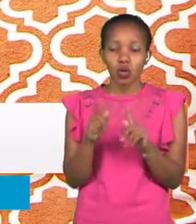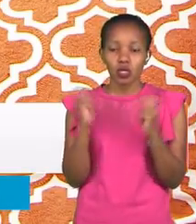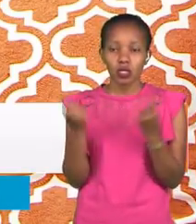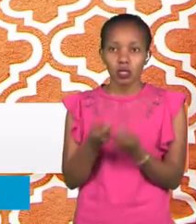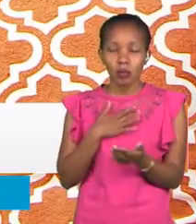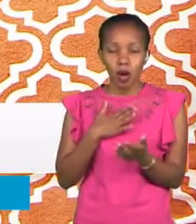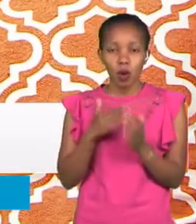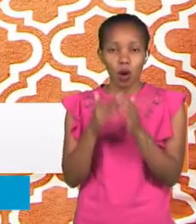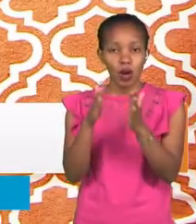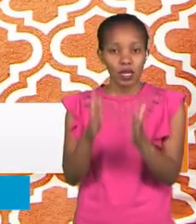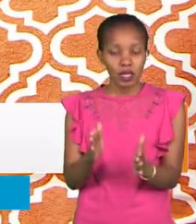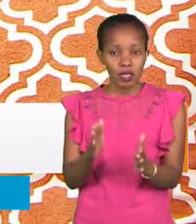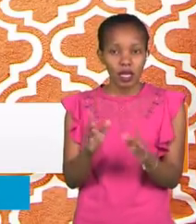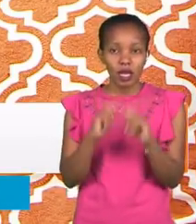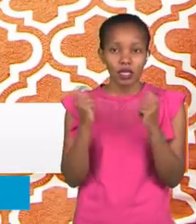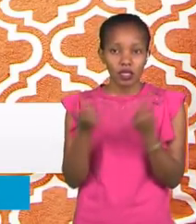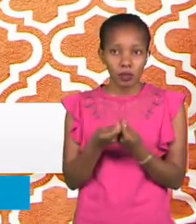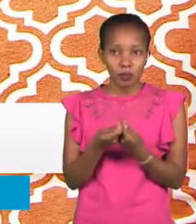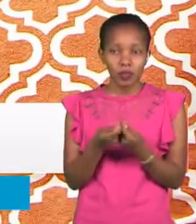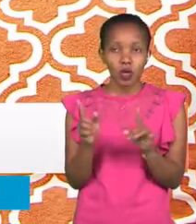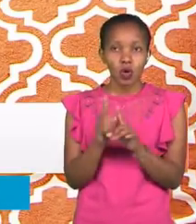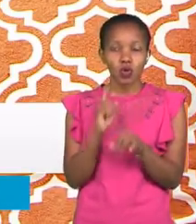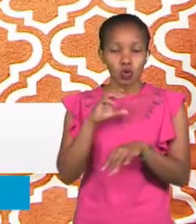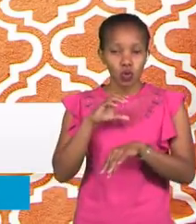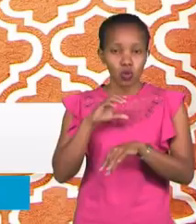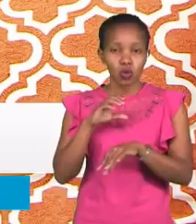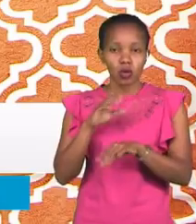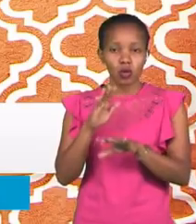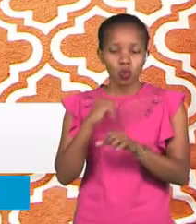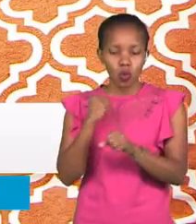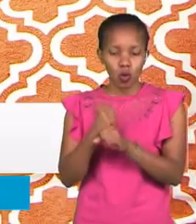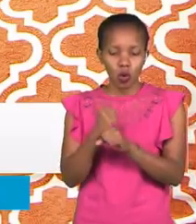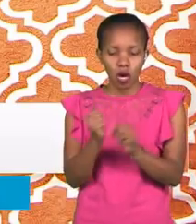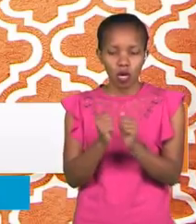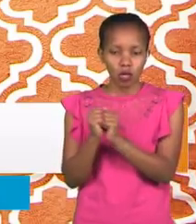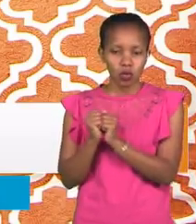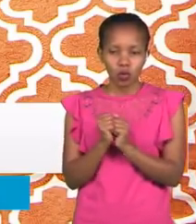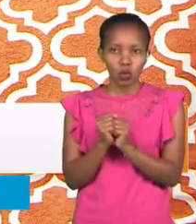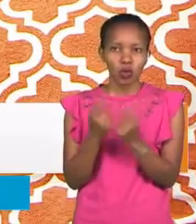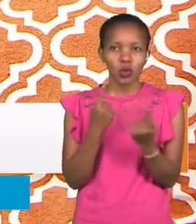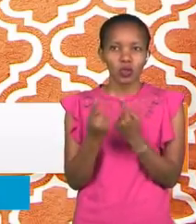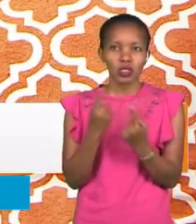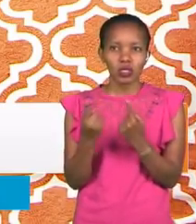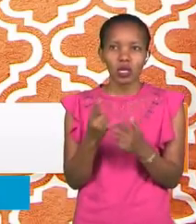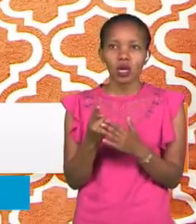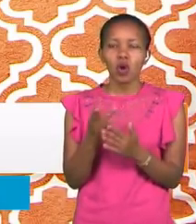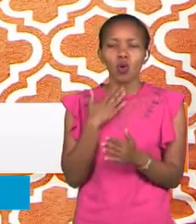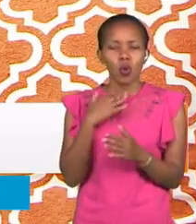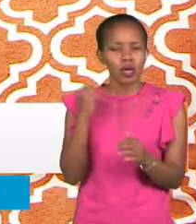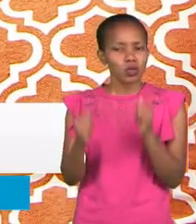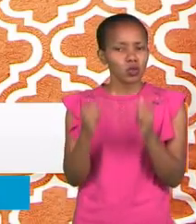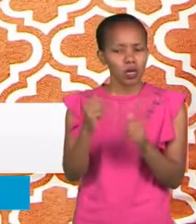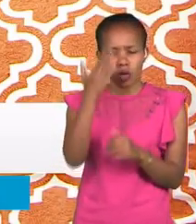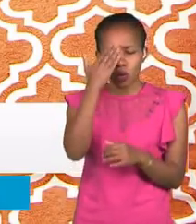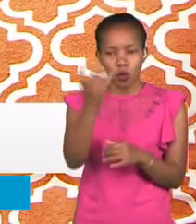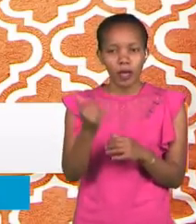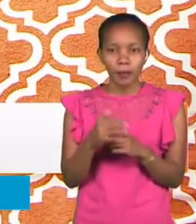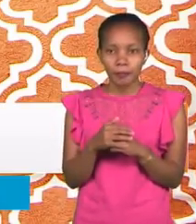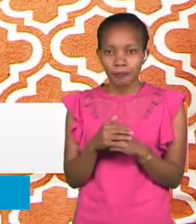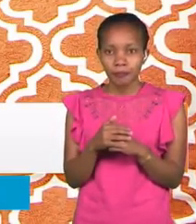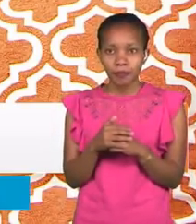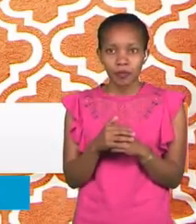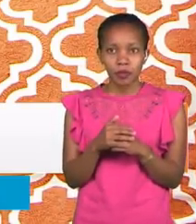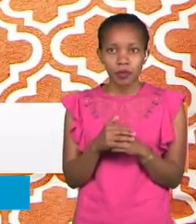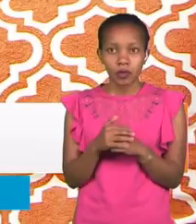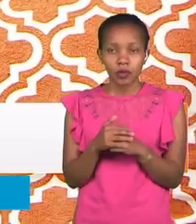mm-hmm. is our leadership team. Sure. And we get our heads together and say, why do we want to do what we it's want true to that. Do? It's true that. And as we